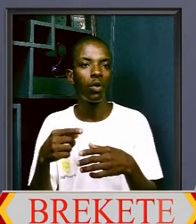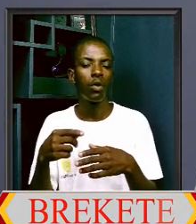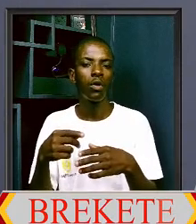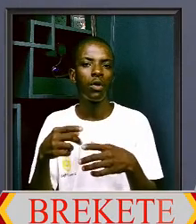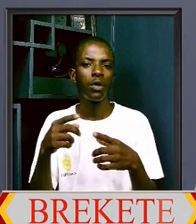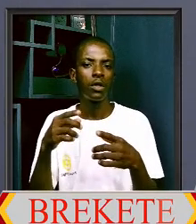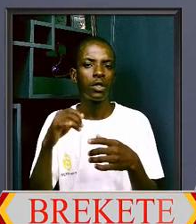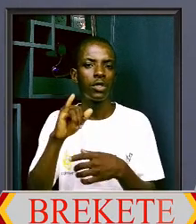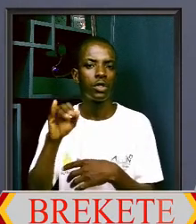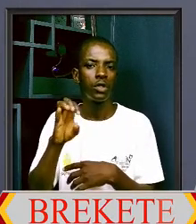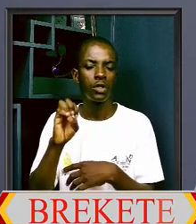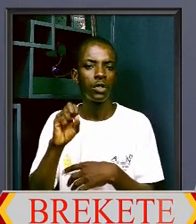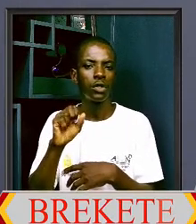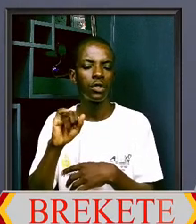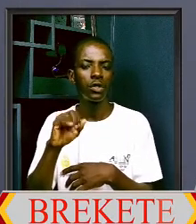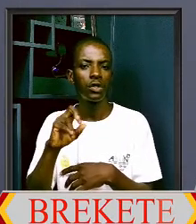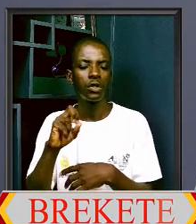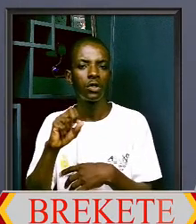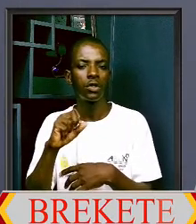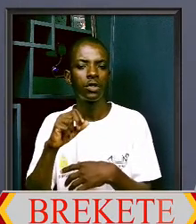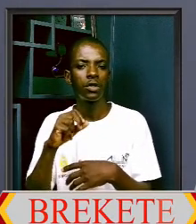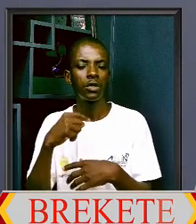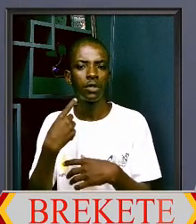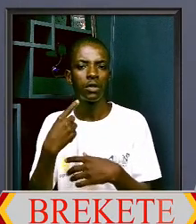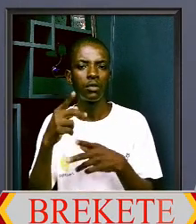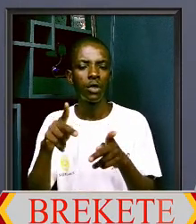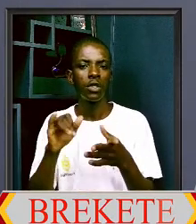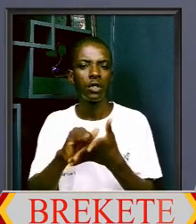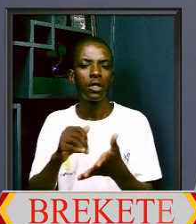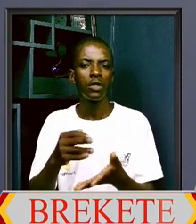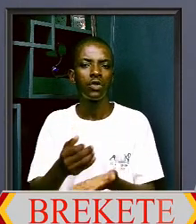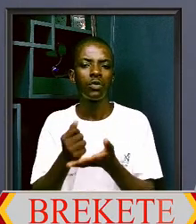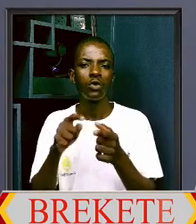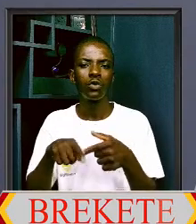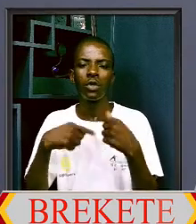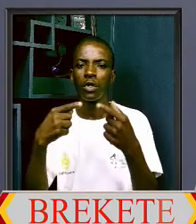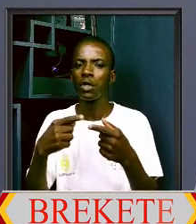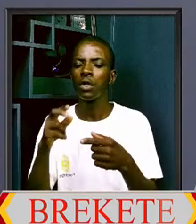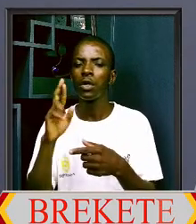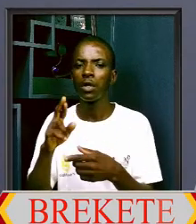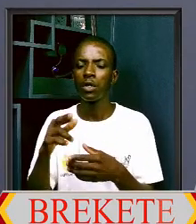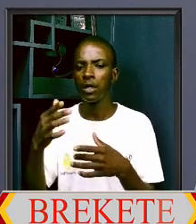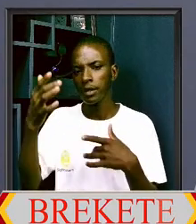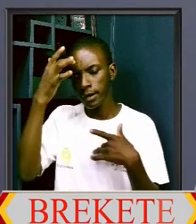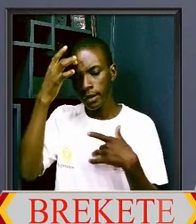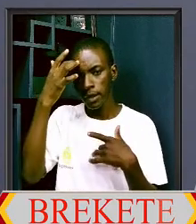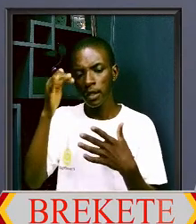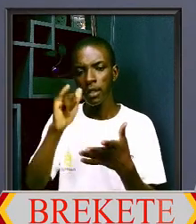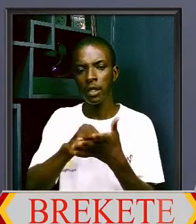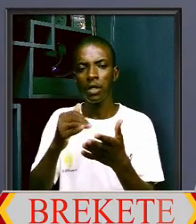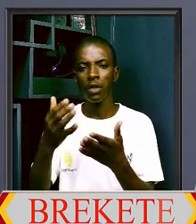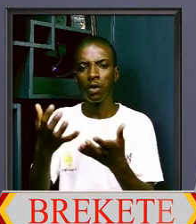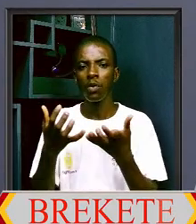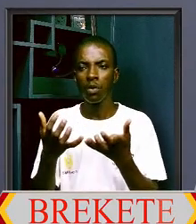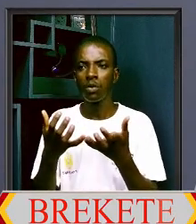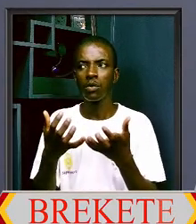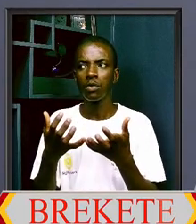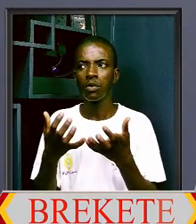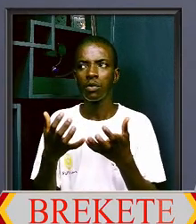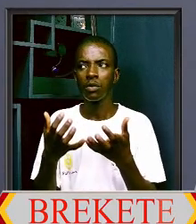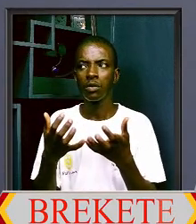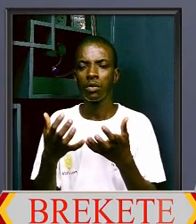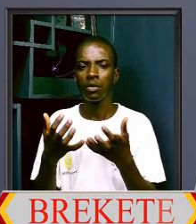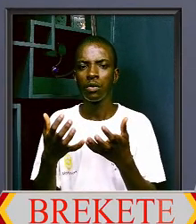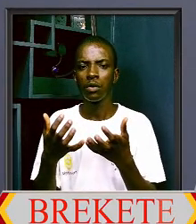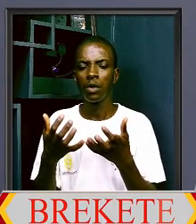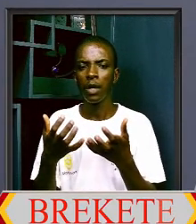Jessica talk say the man talk say the man the person supposed to carry her go say he sick say they